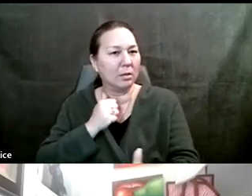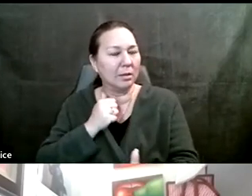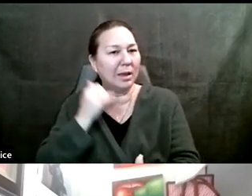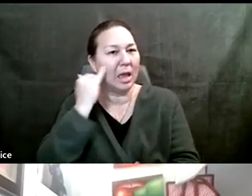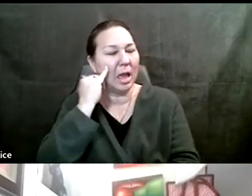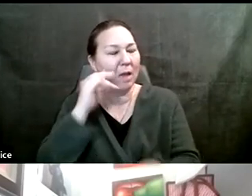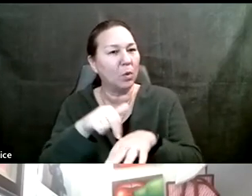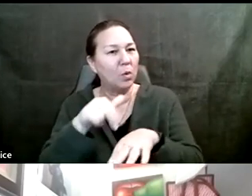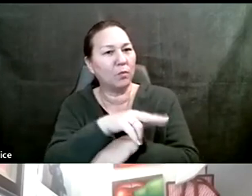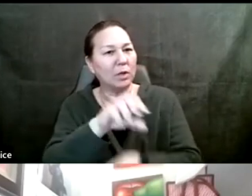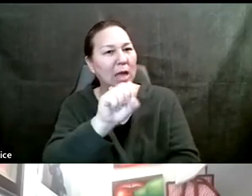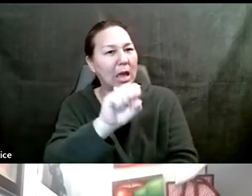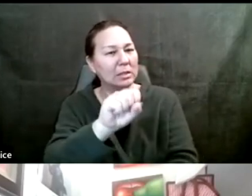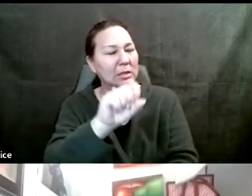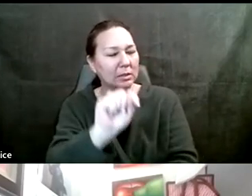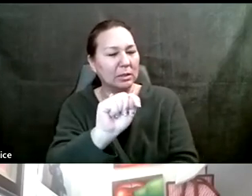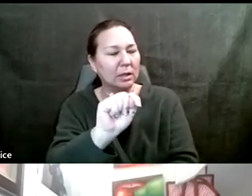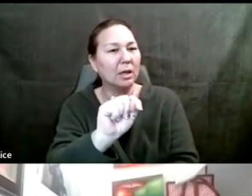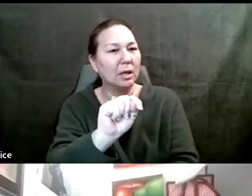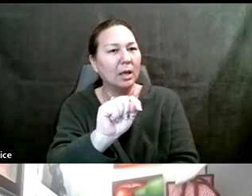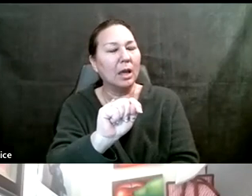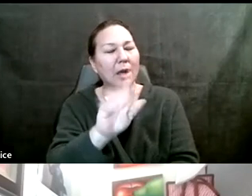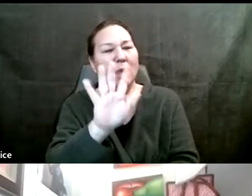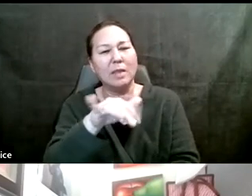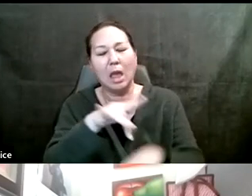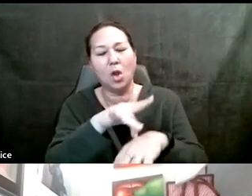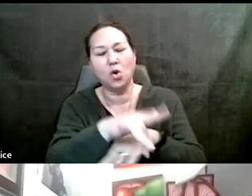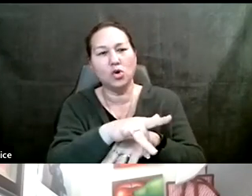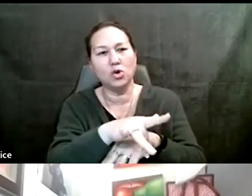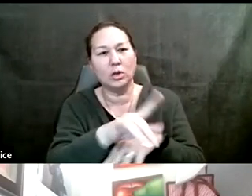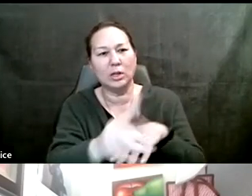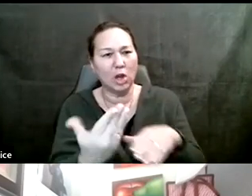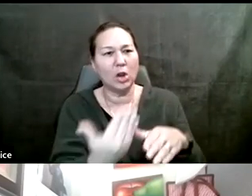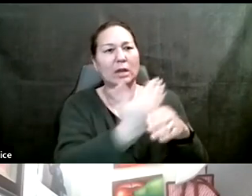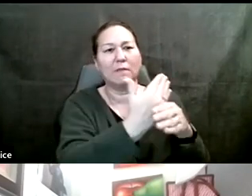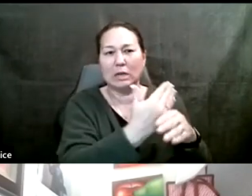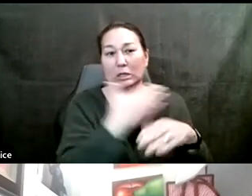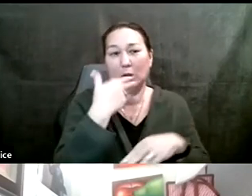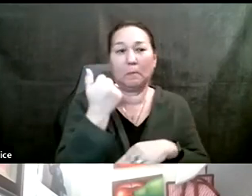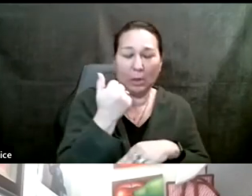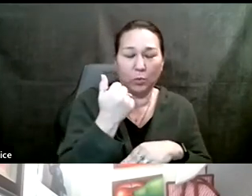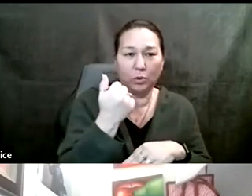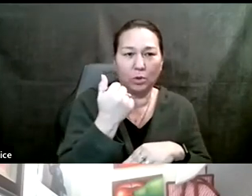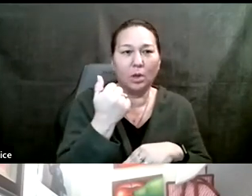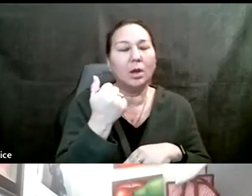SST um and I think the earlier intervention the better right um that they're aware of it their parents aware of it